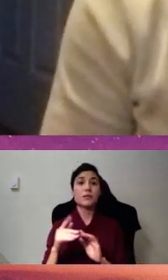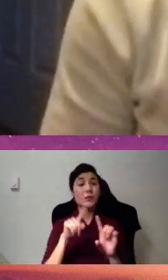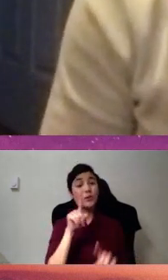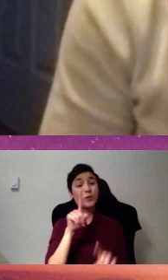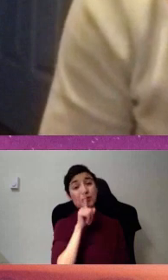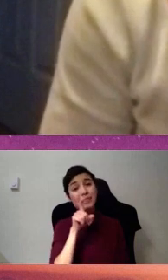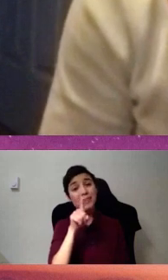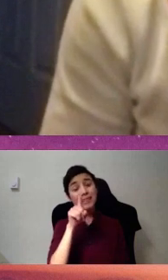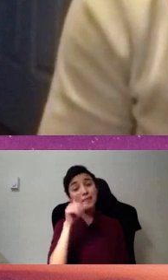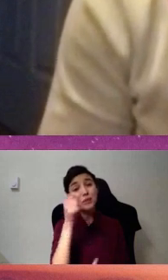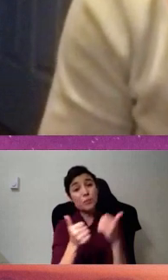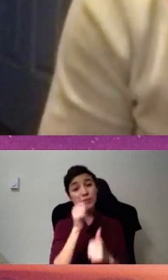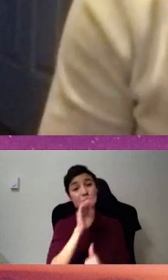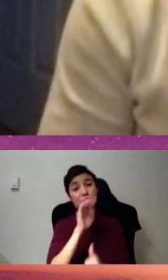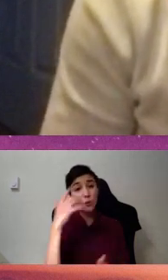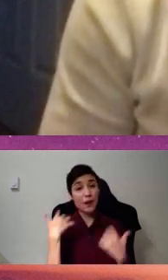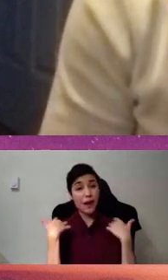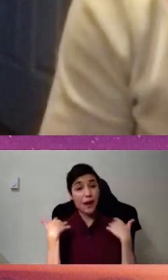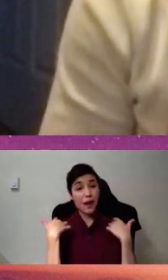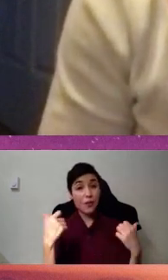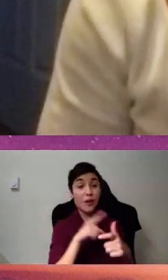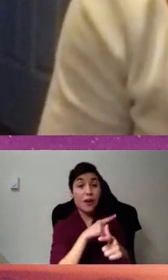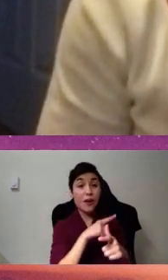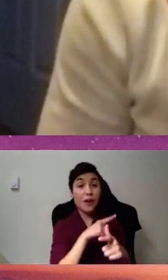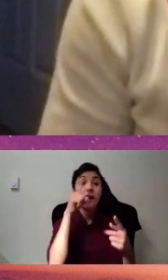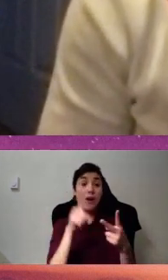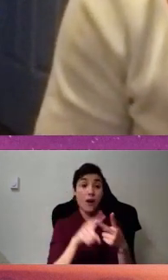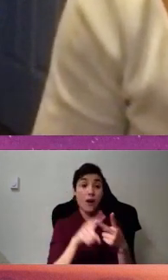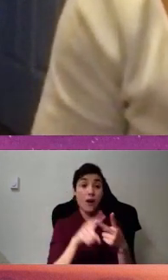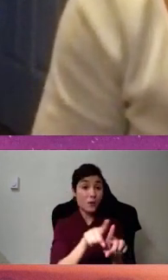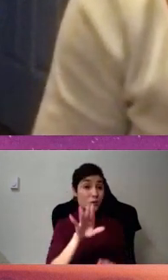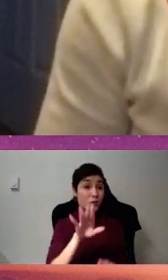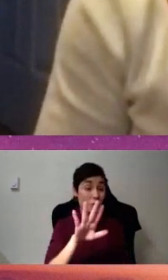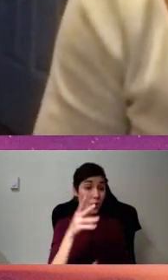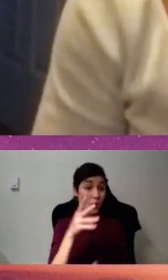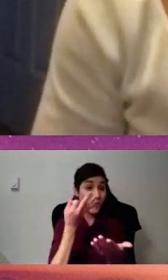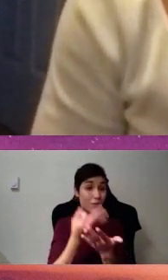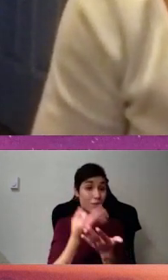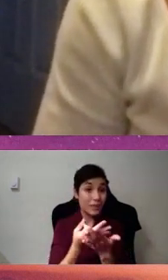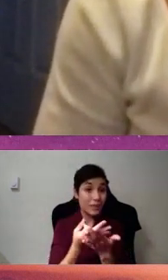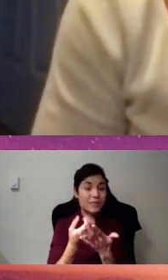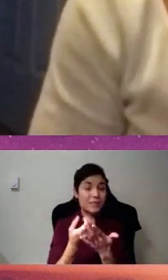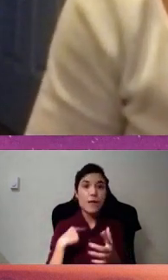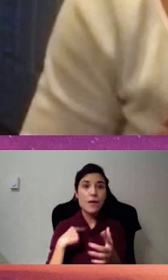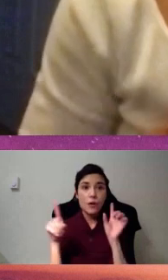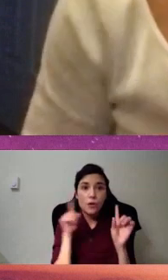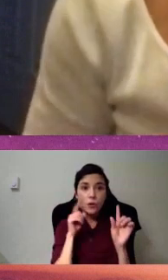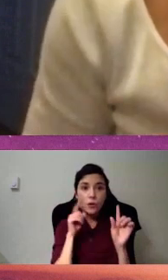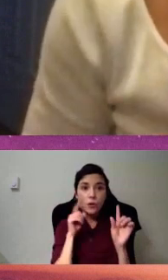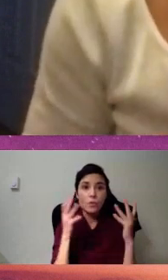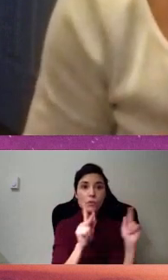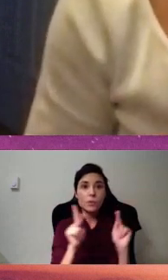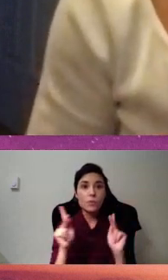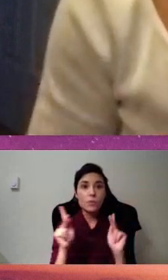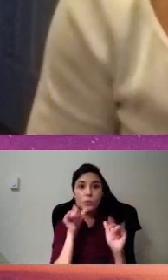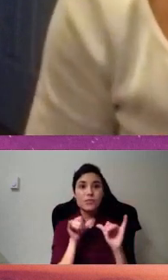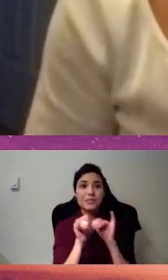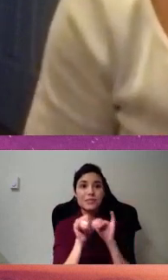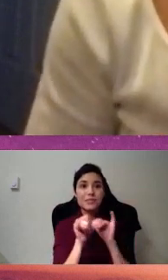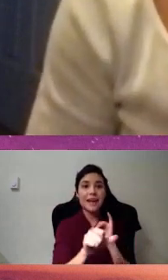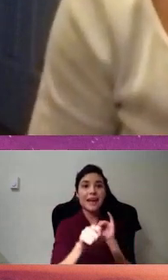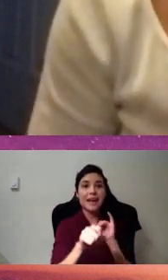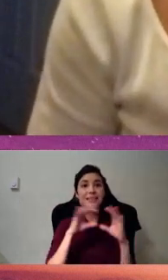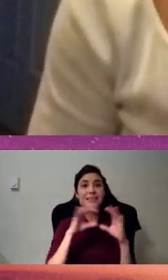your health and also like your finances too. I have heard so many folks who stay in like really like just bad jobs that are like